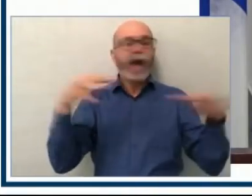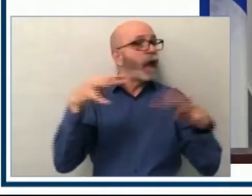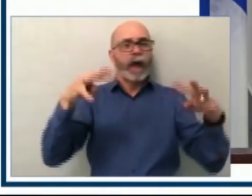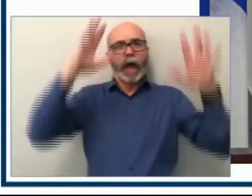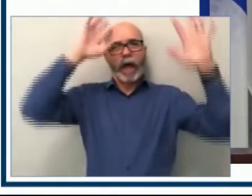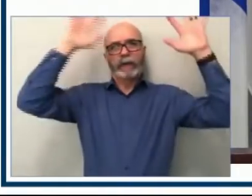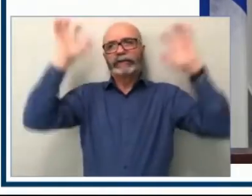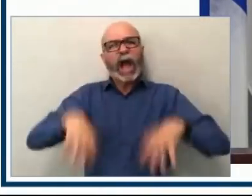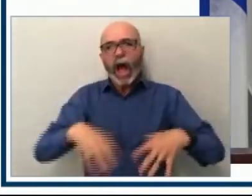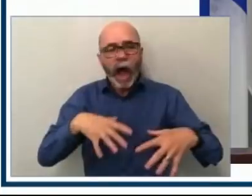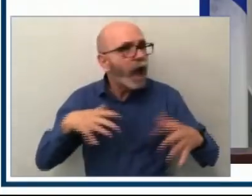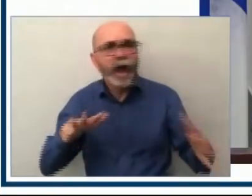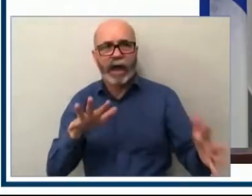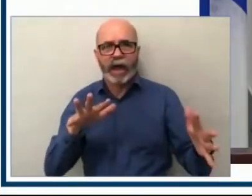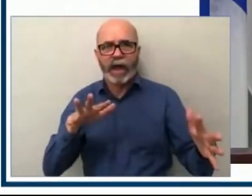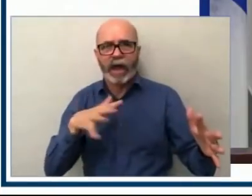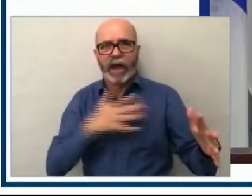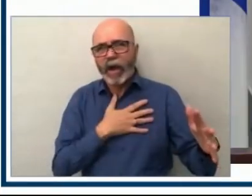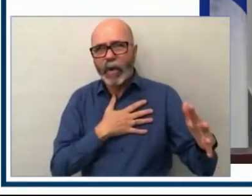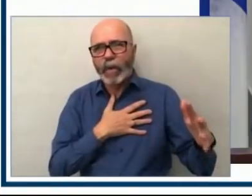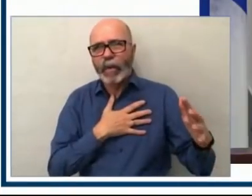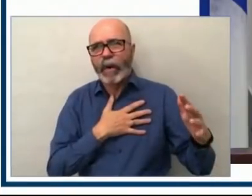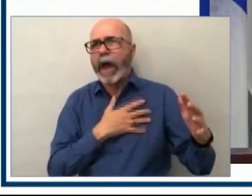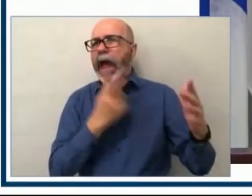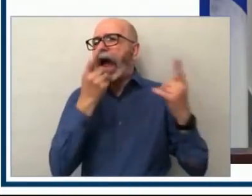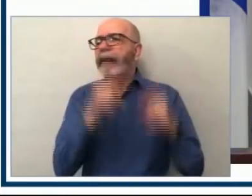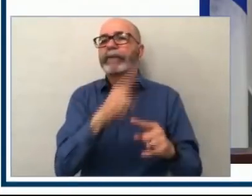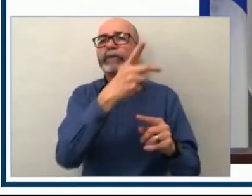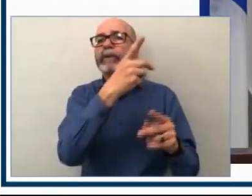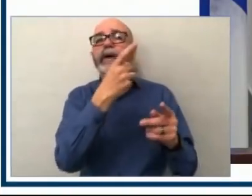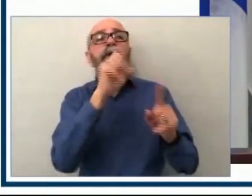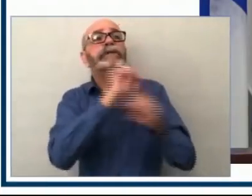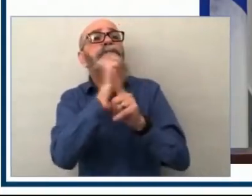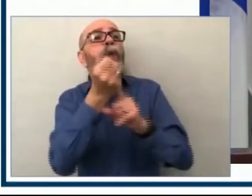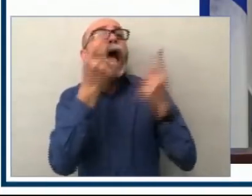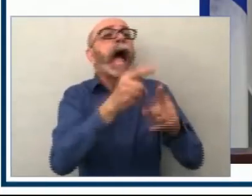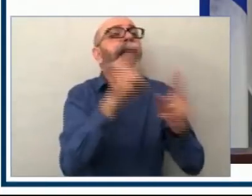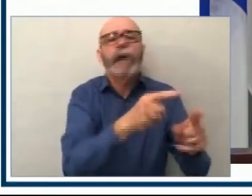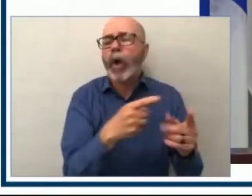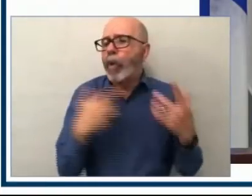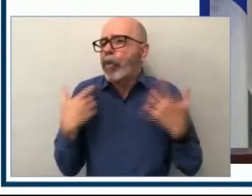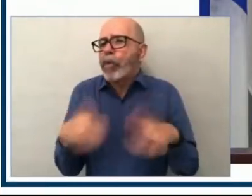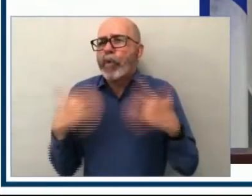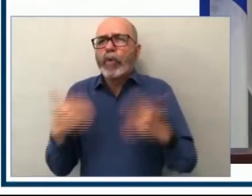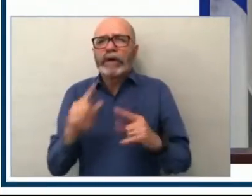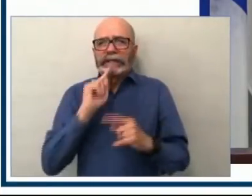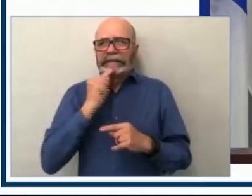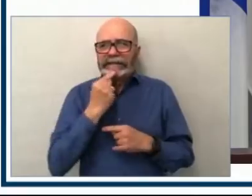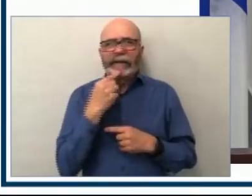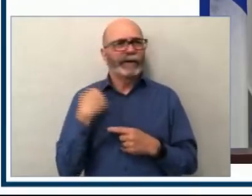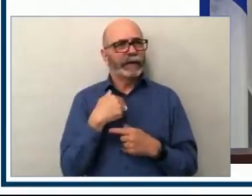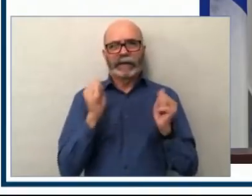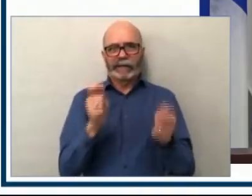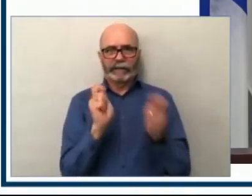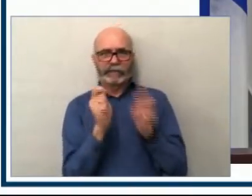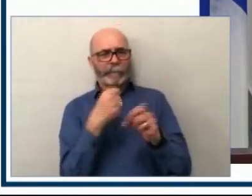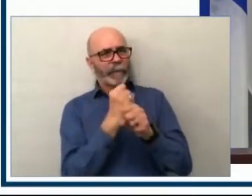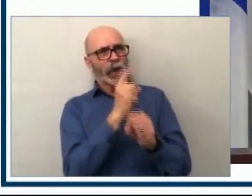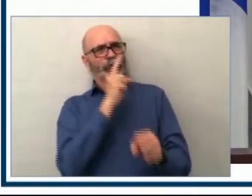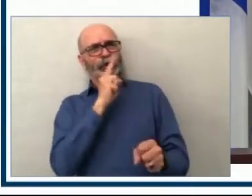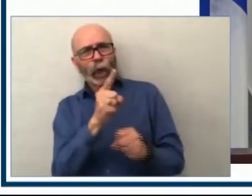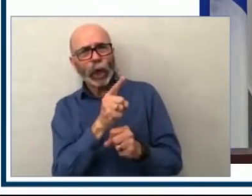to see what happened in that particular case and what we can do to make sure that